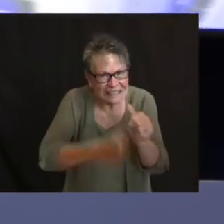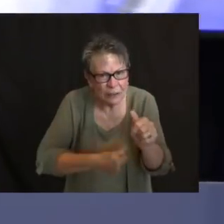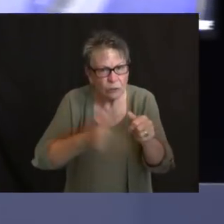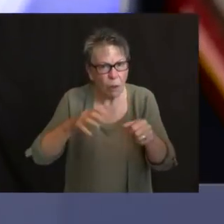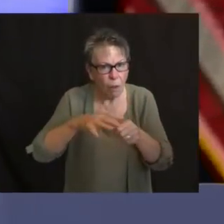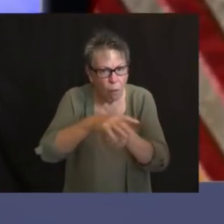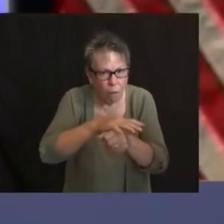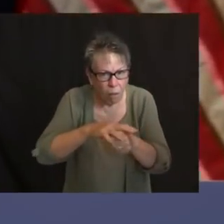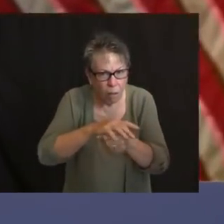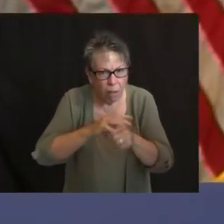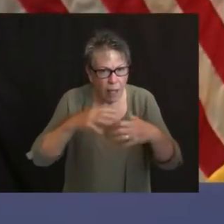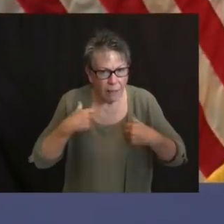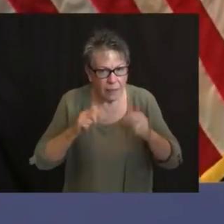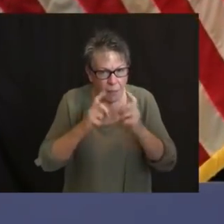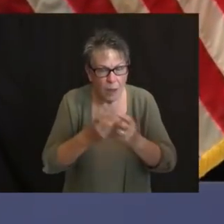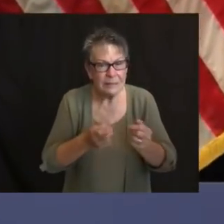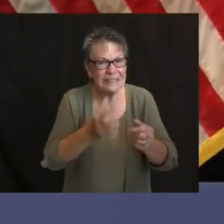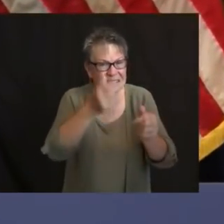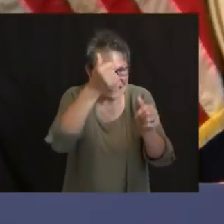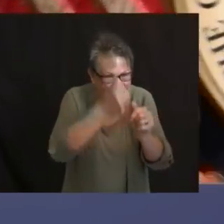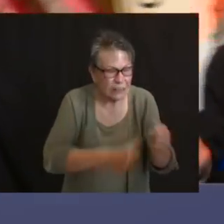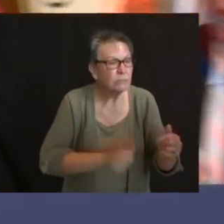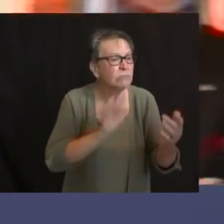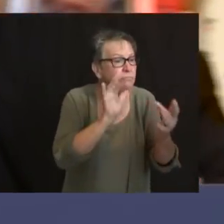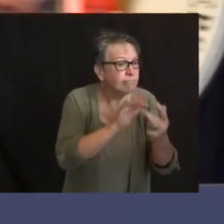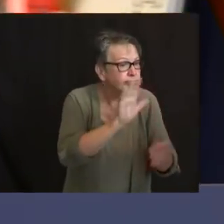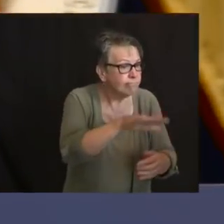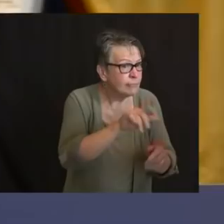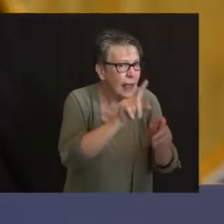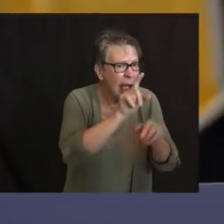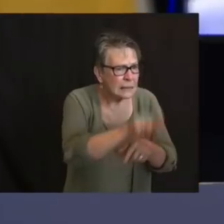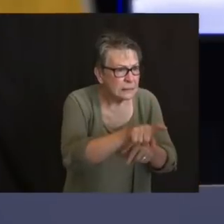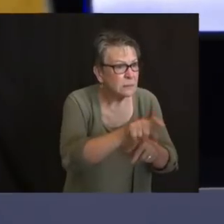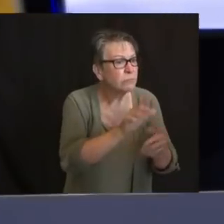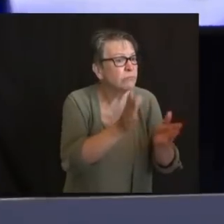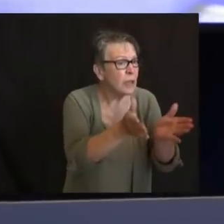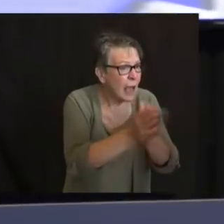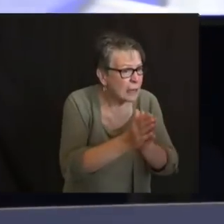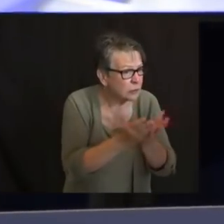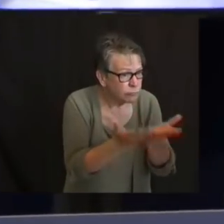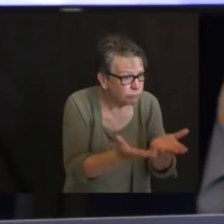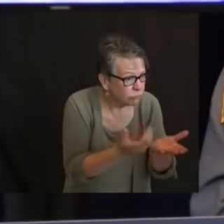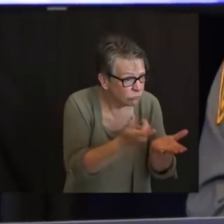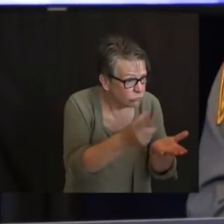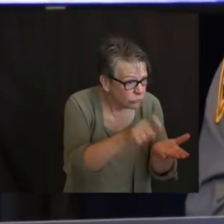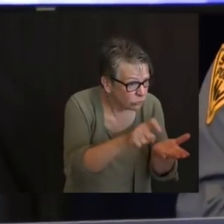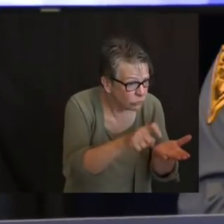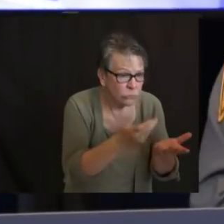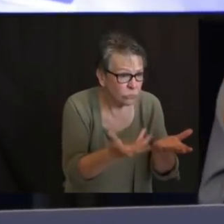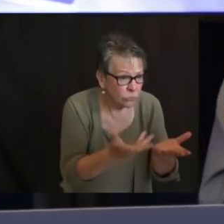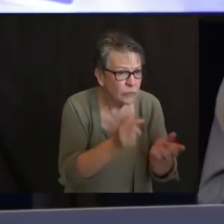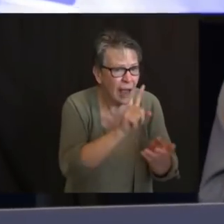Thank you. Pat, citations? Yes, sir. Since the state of emergency was declared,